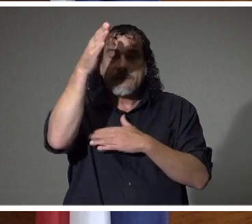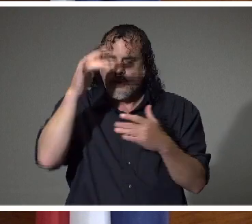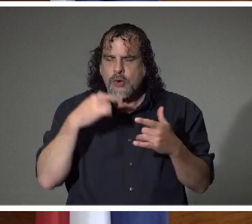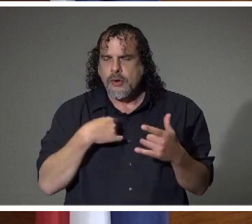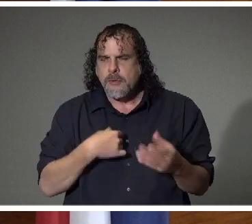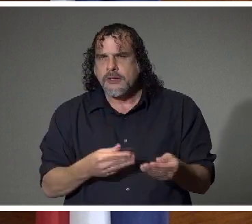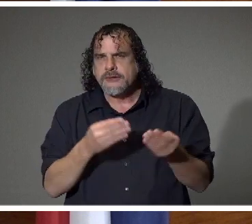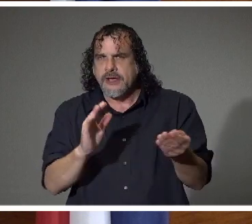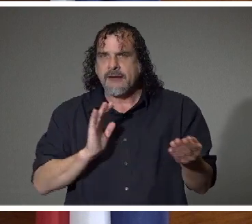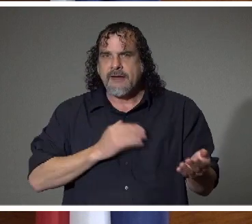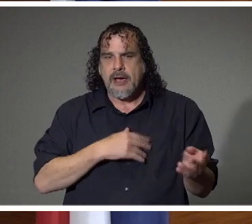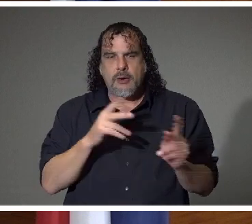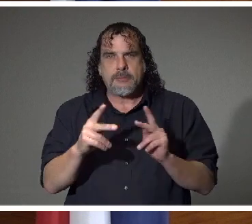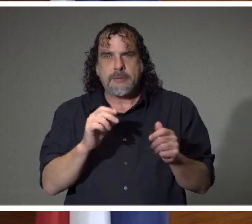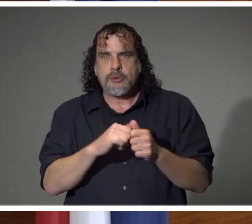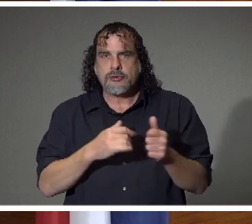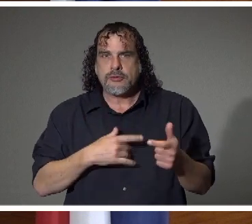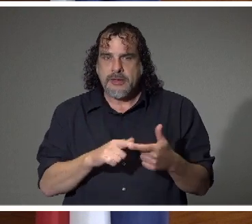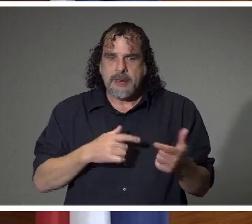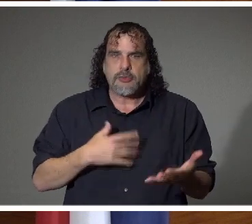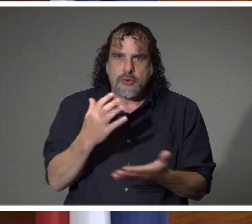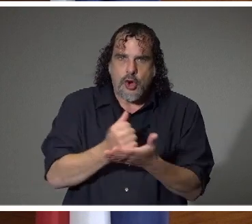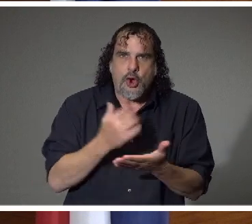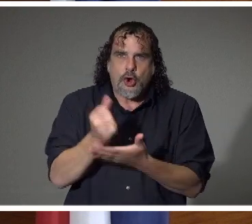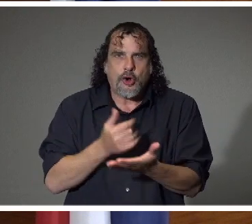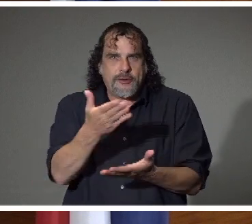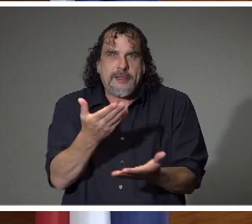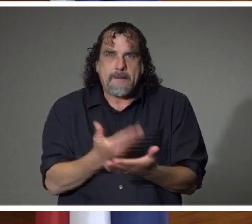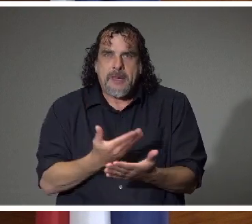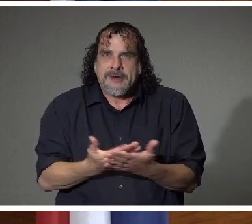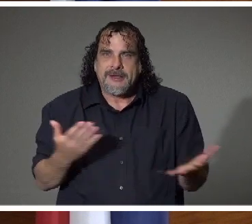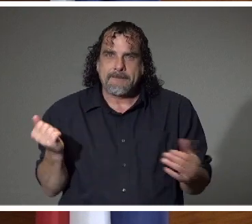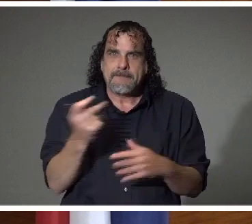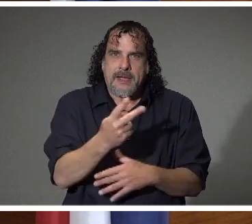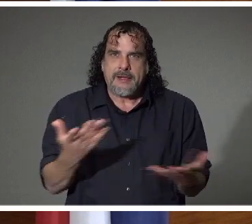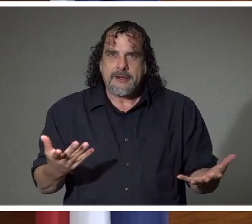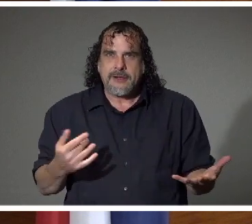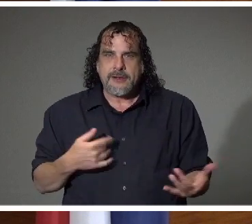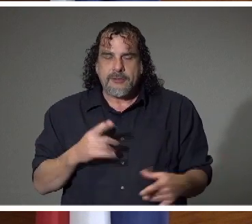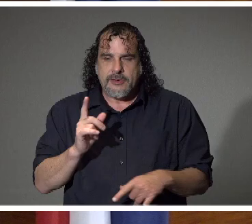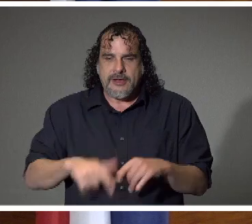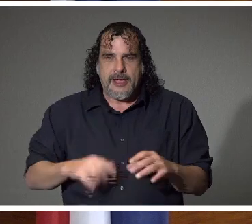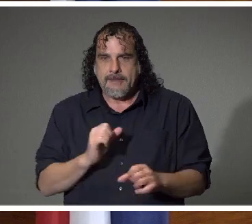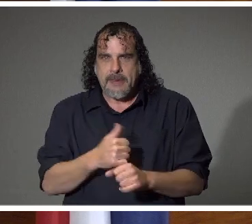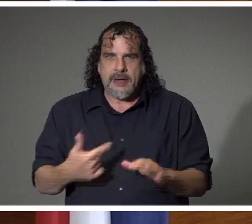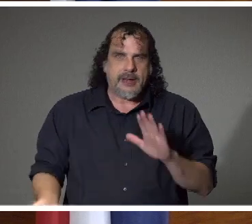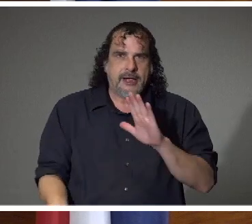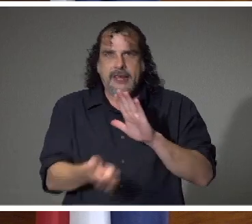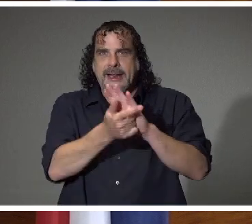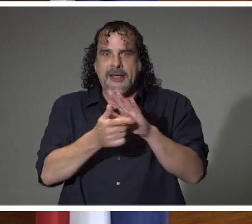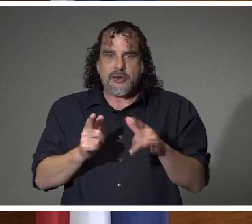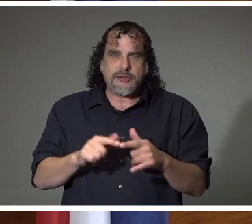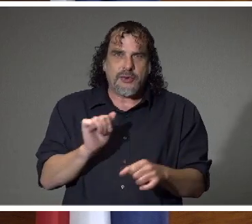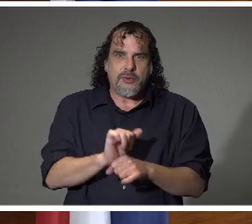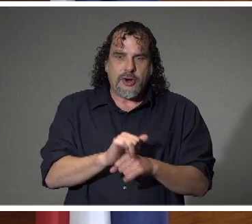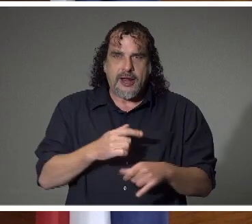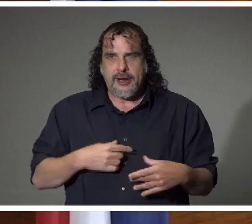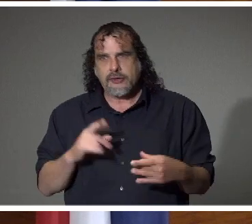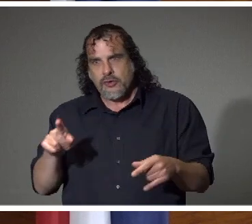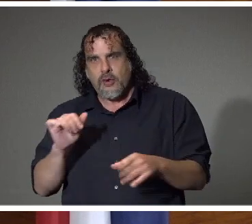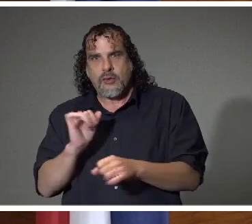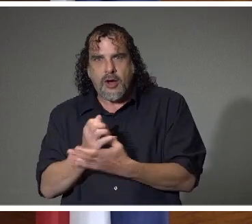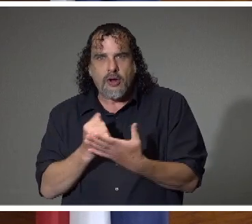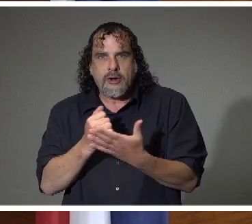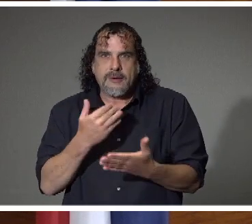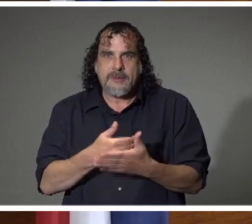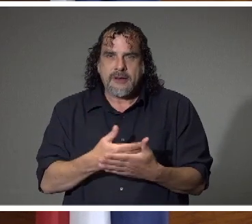ability to fend for themselves. We can't make it illegal to work and provide for your family, not in